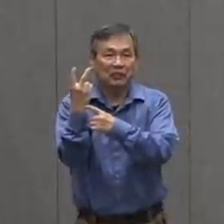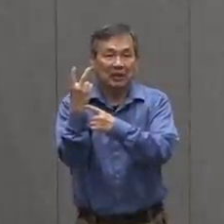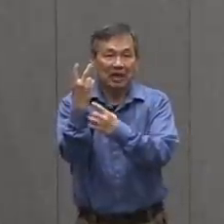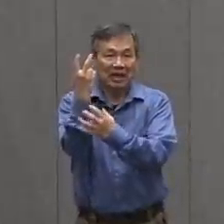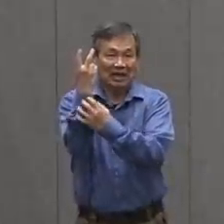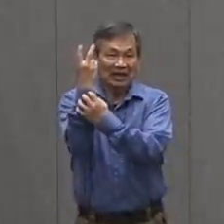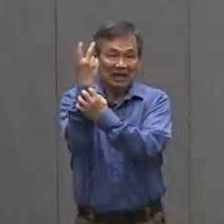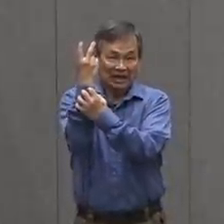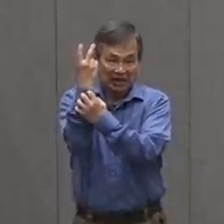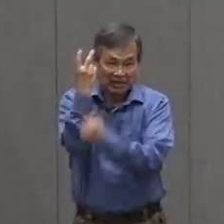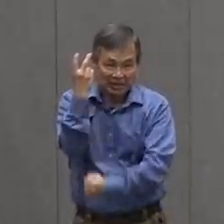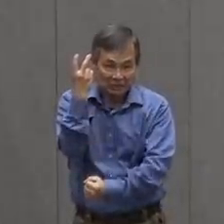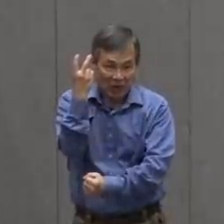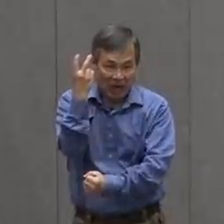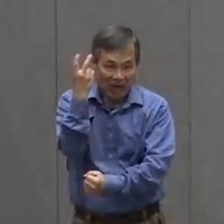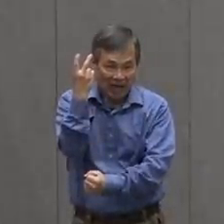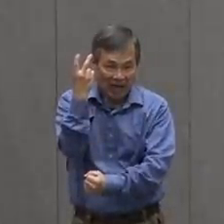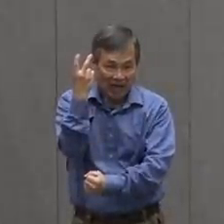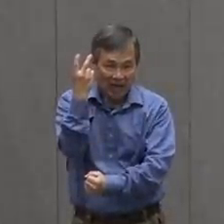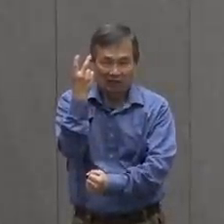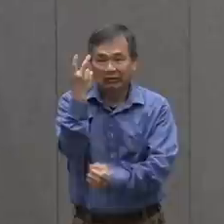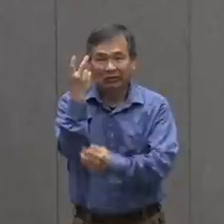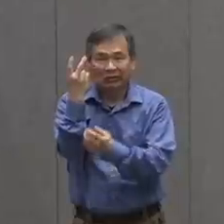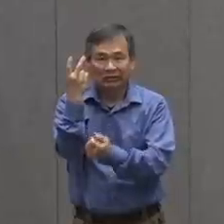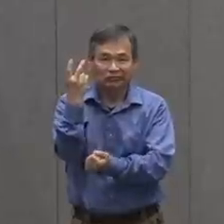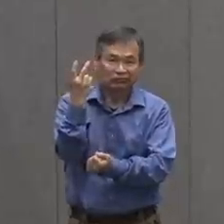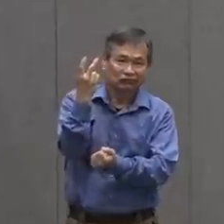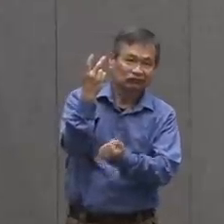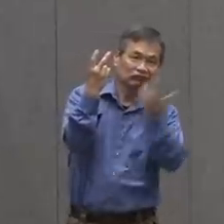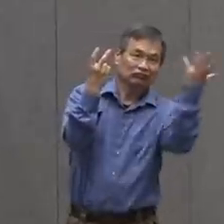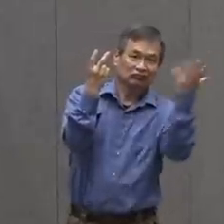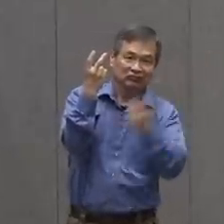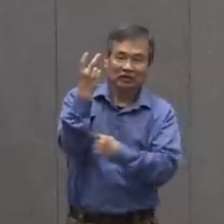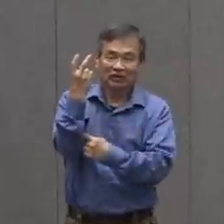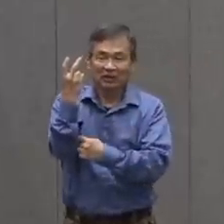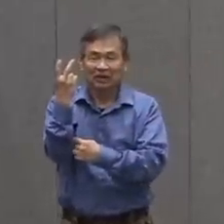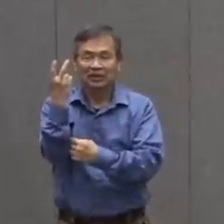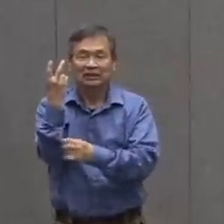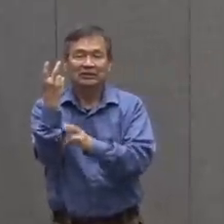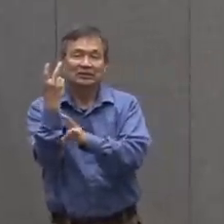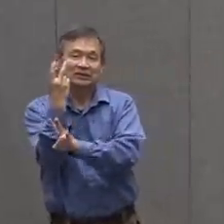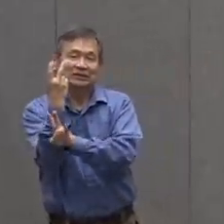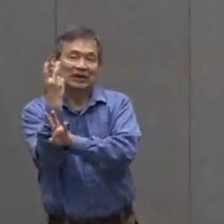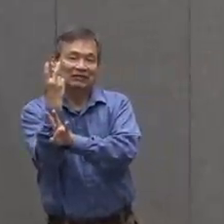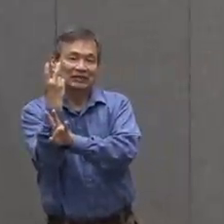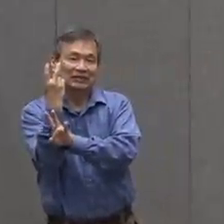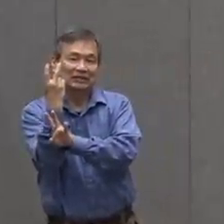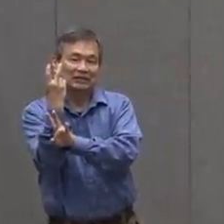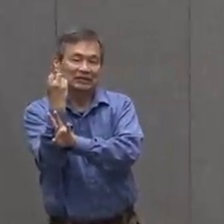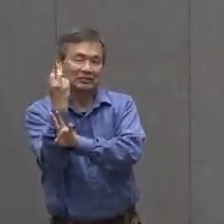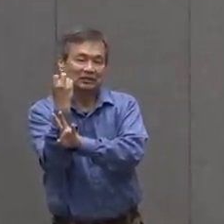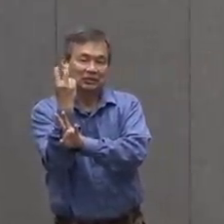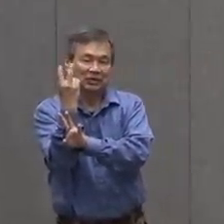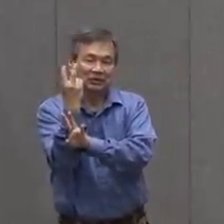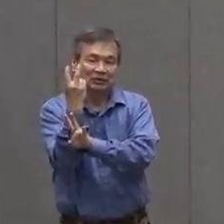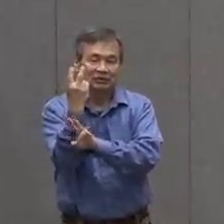and I'm going to subtract or take away 7.